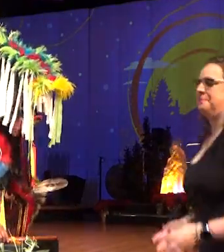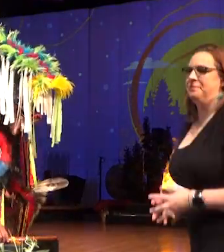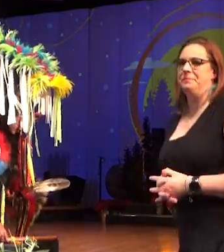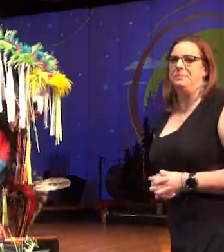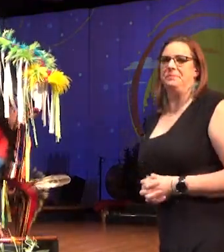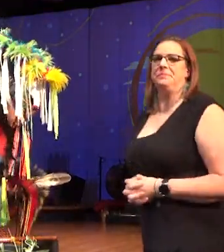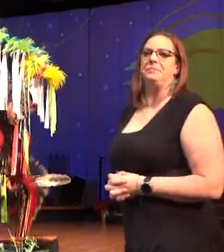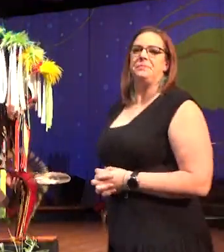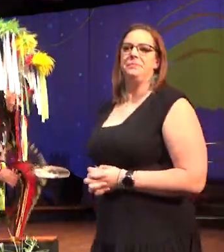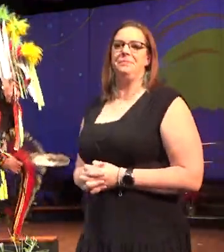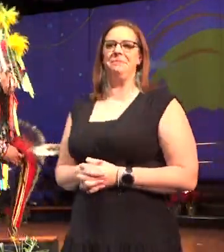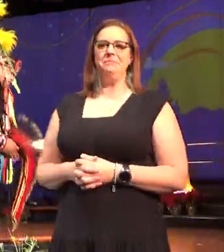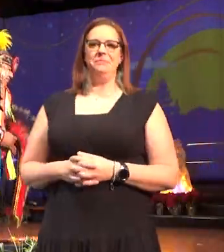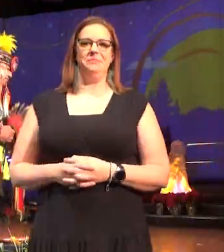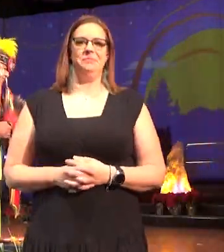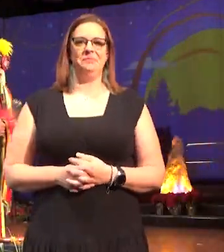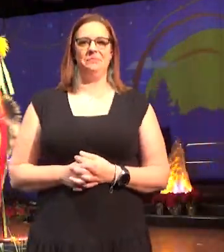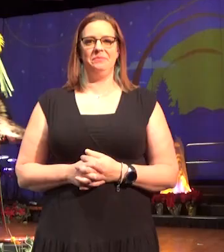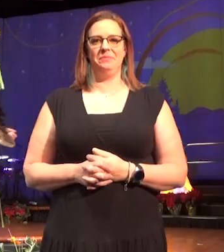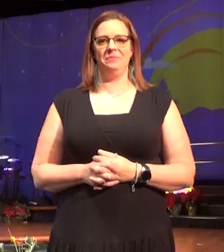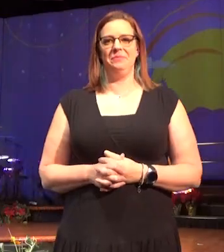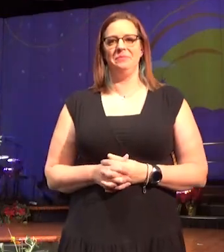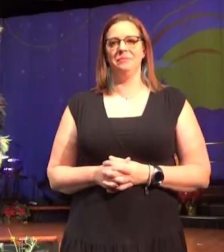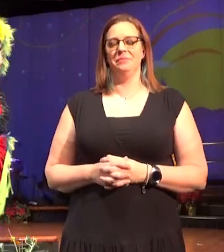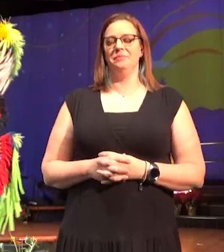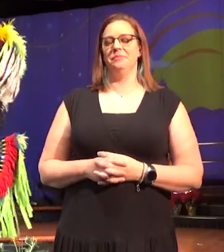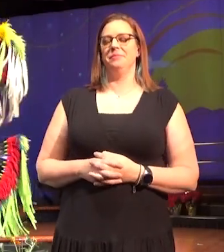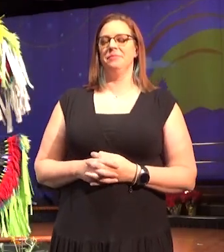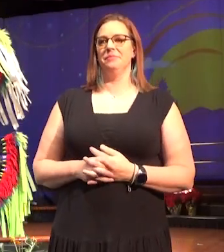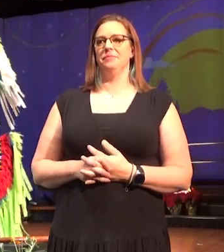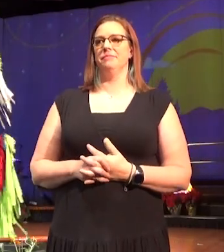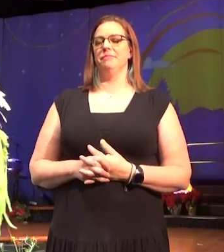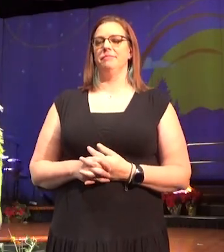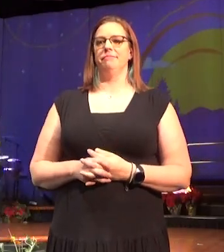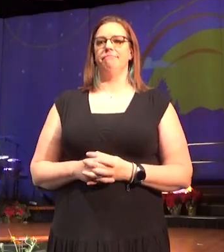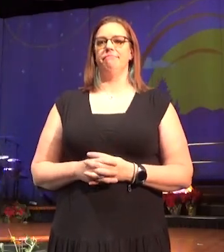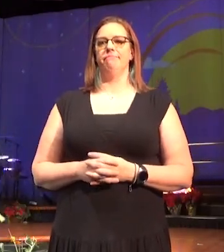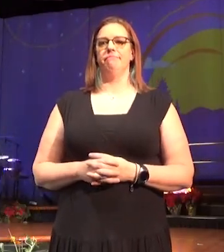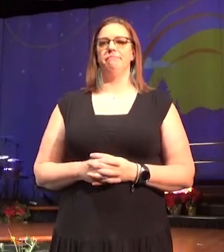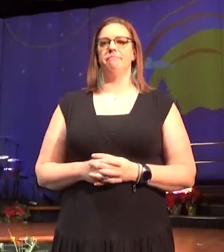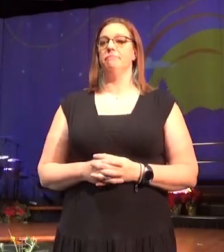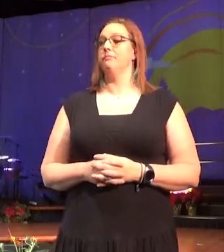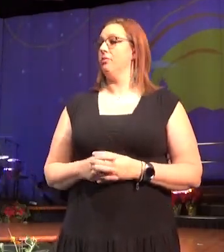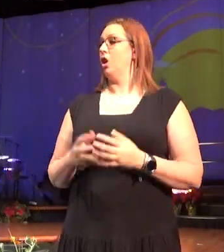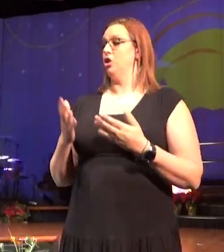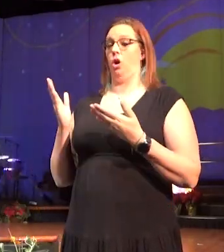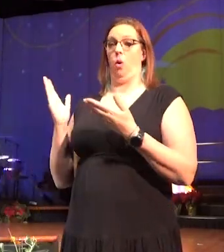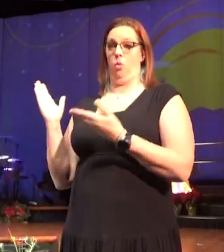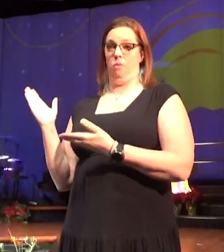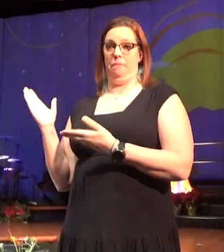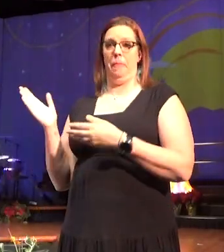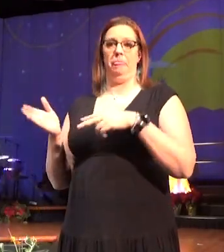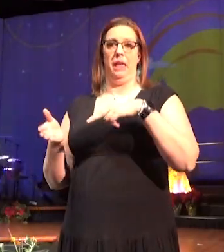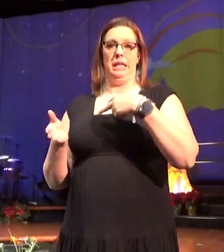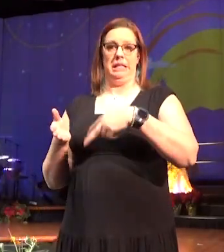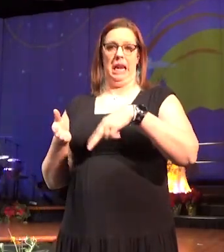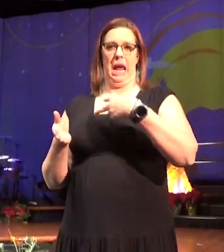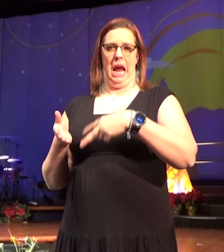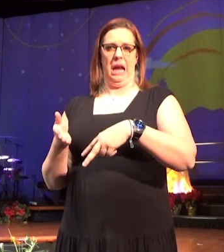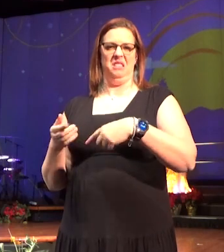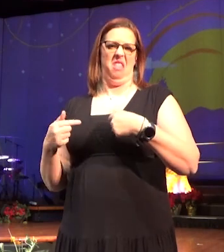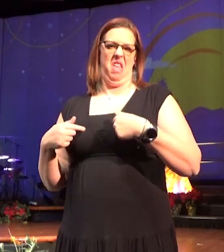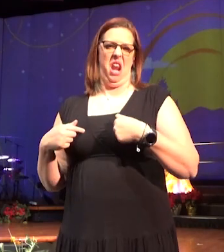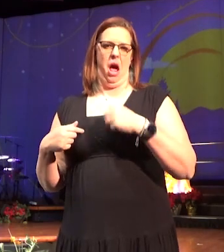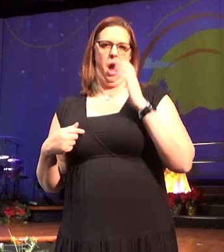This This style of dance that I dance is also